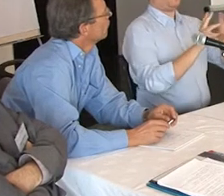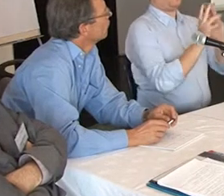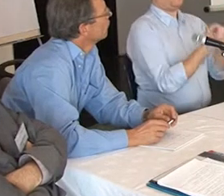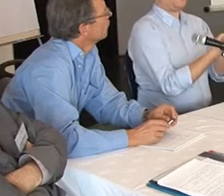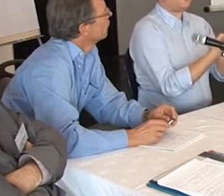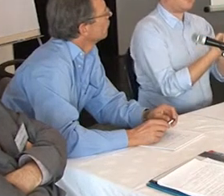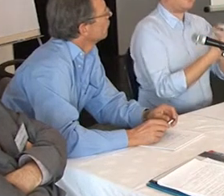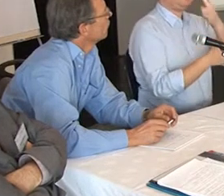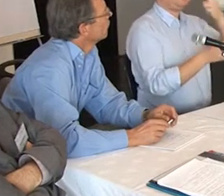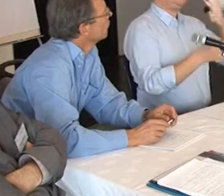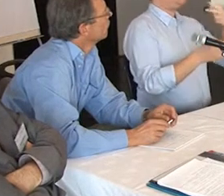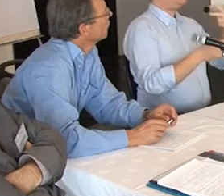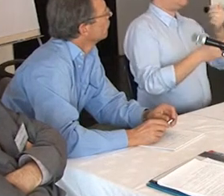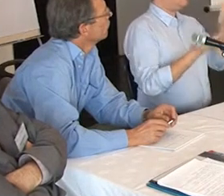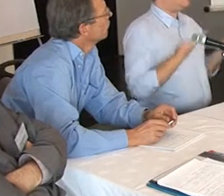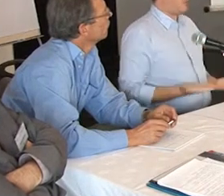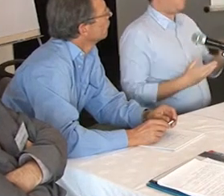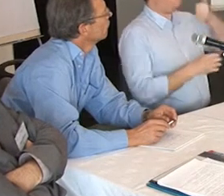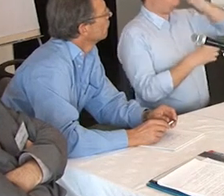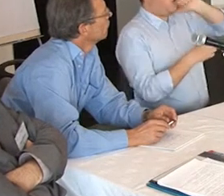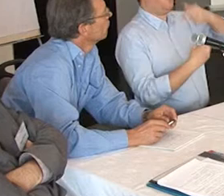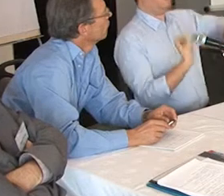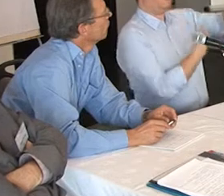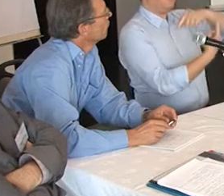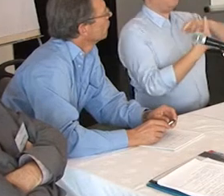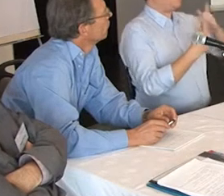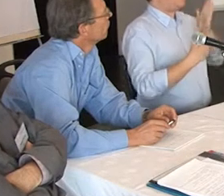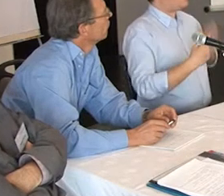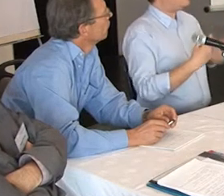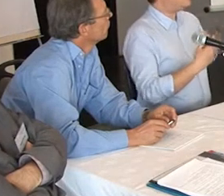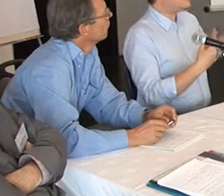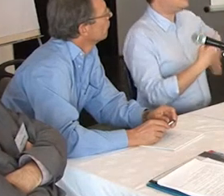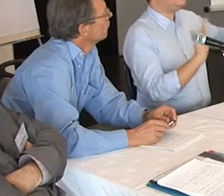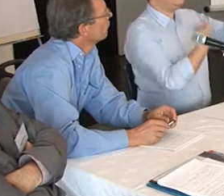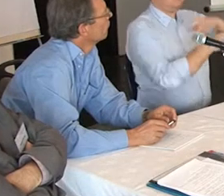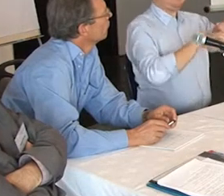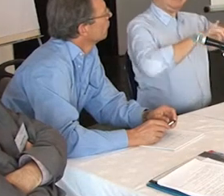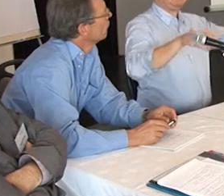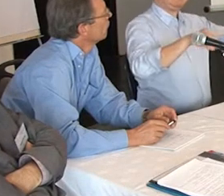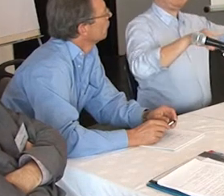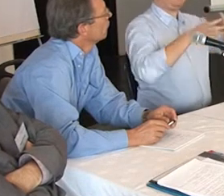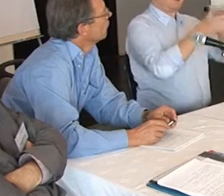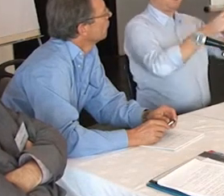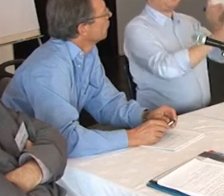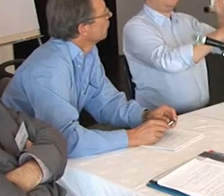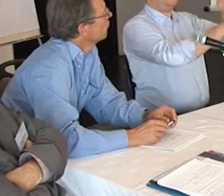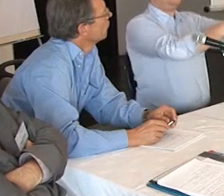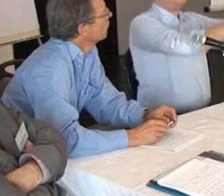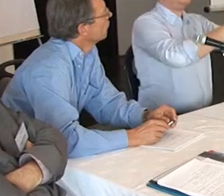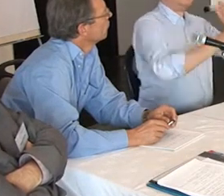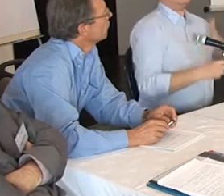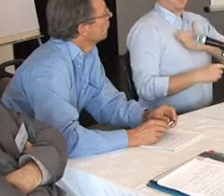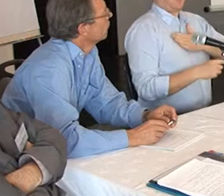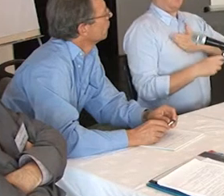and I am very positively surprised that both yesterday and today we have actually been